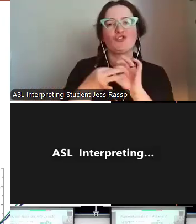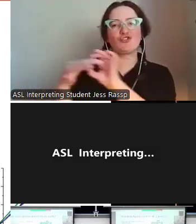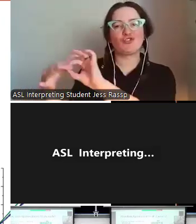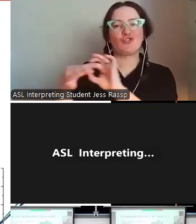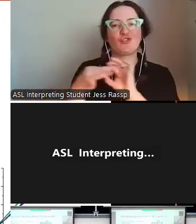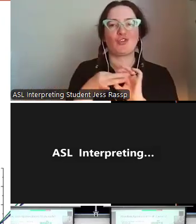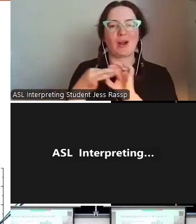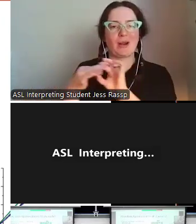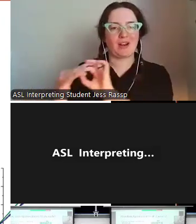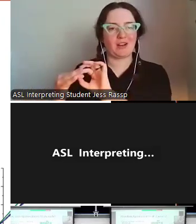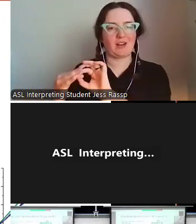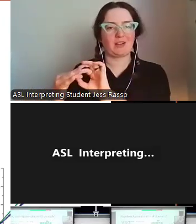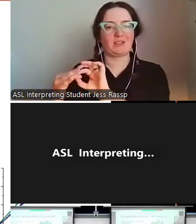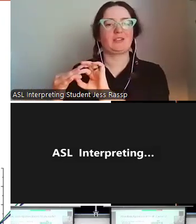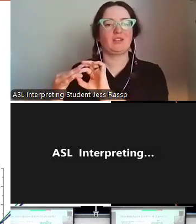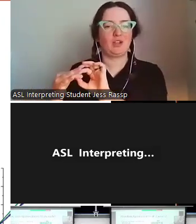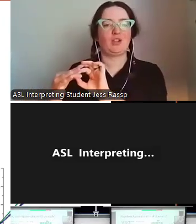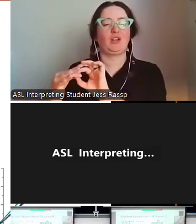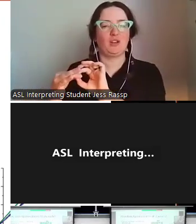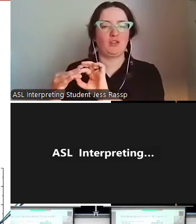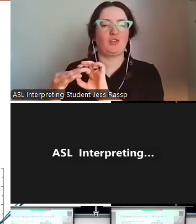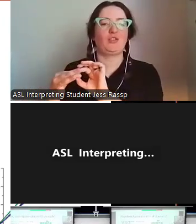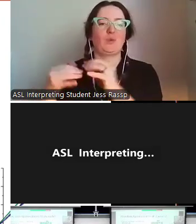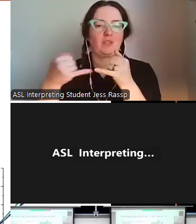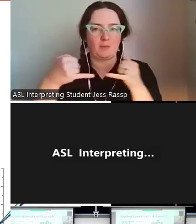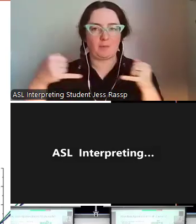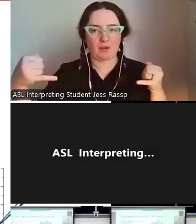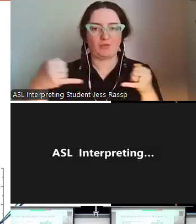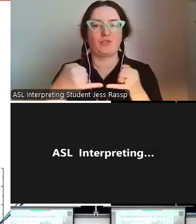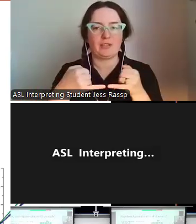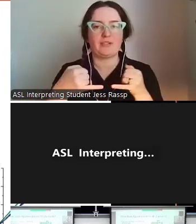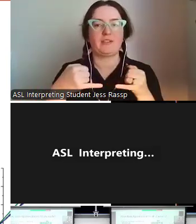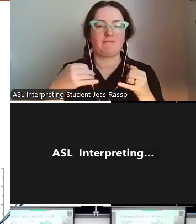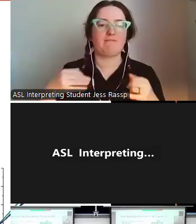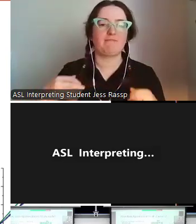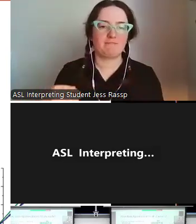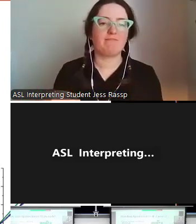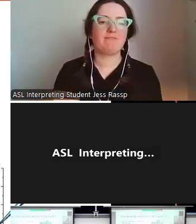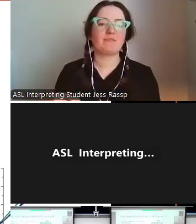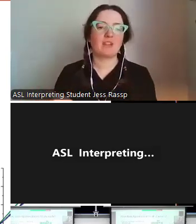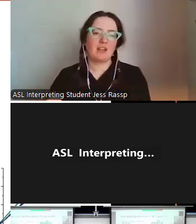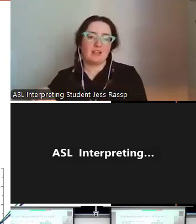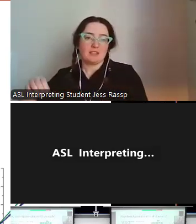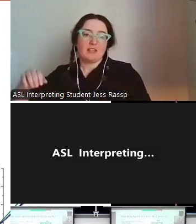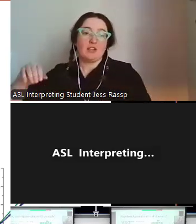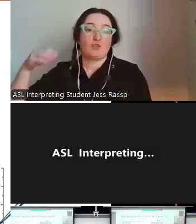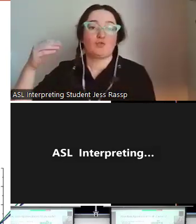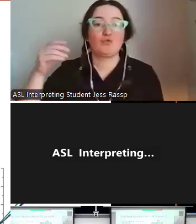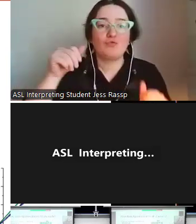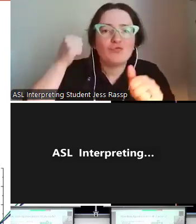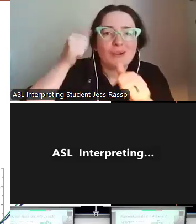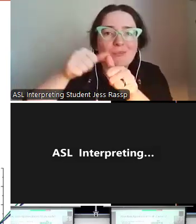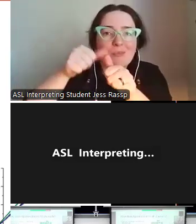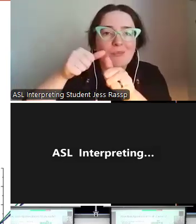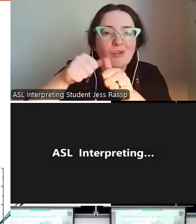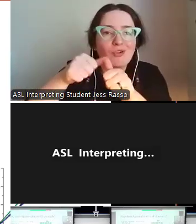pore, right? Now, apamine binds to this linker, right?